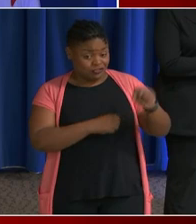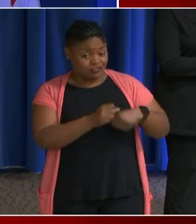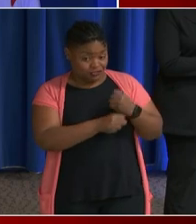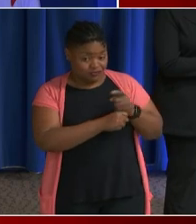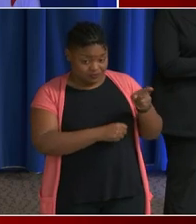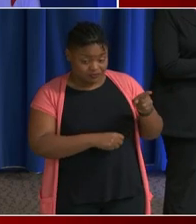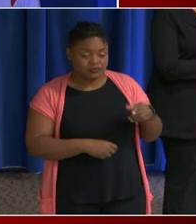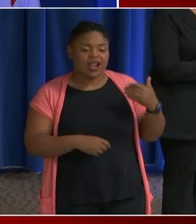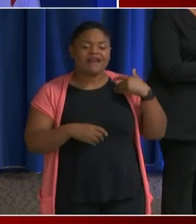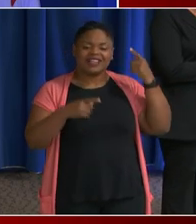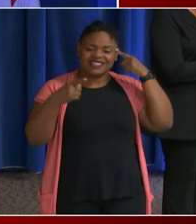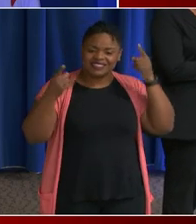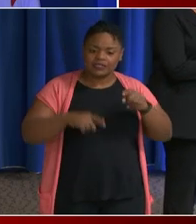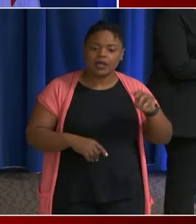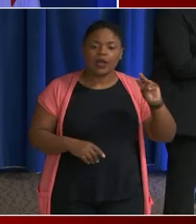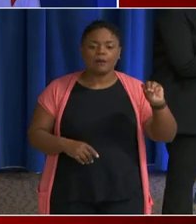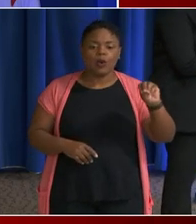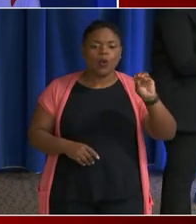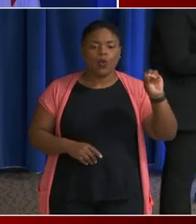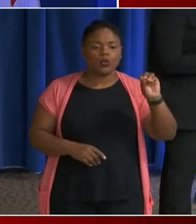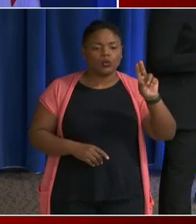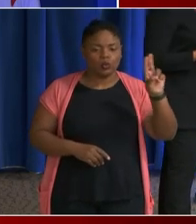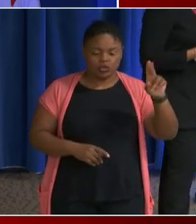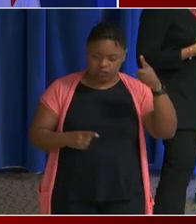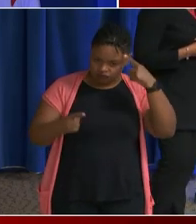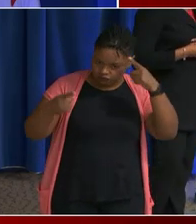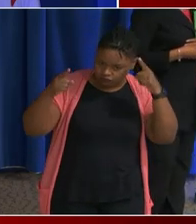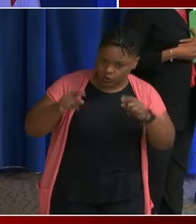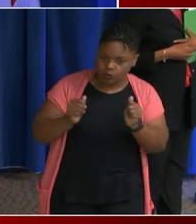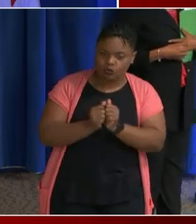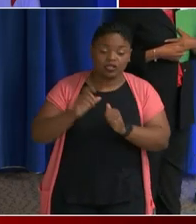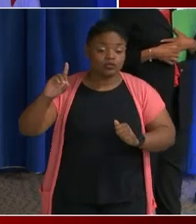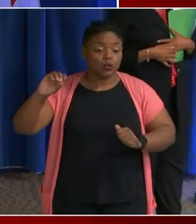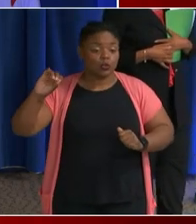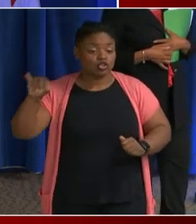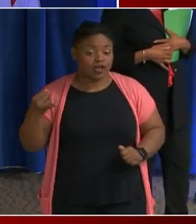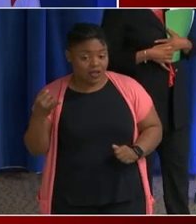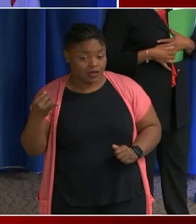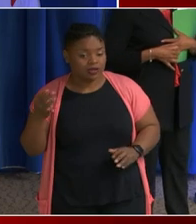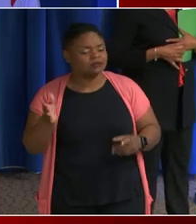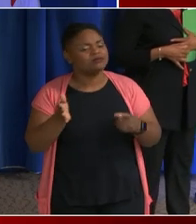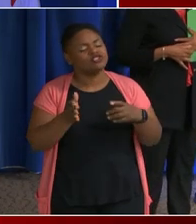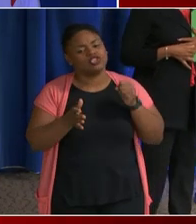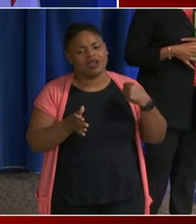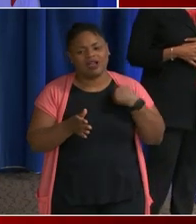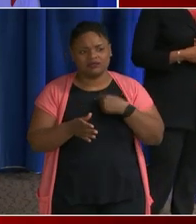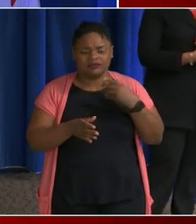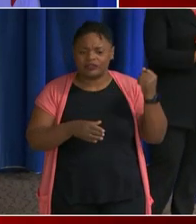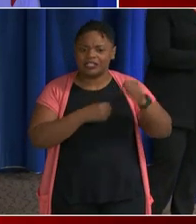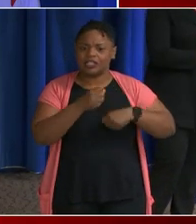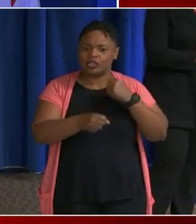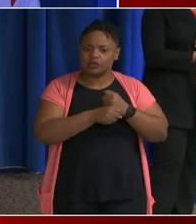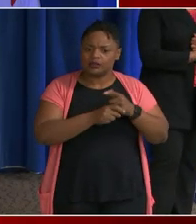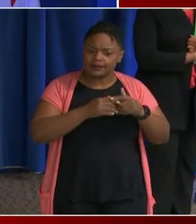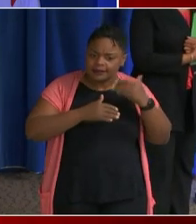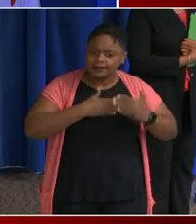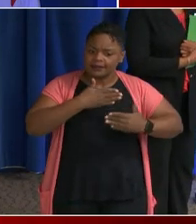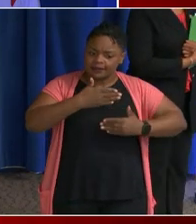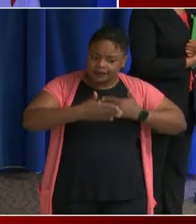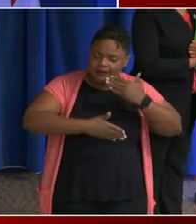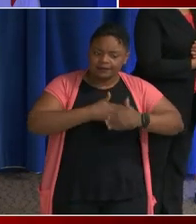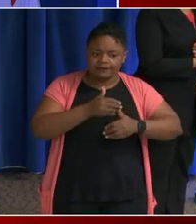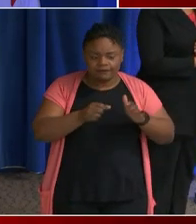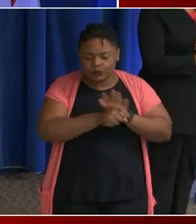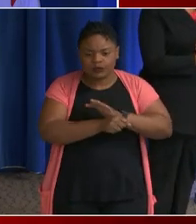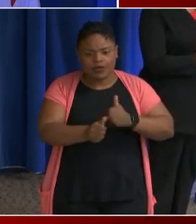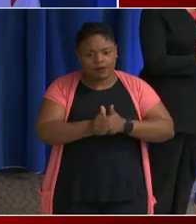Justice. It took us several years to come into substantial compliance. An independent monitor was assigned. In fact,